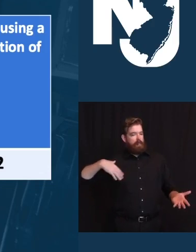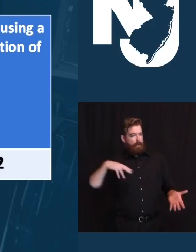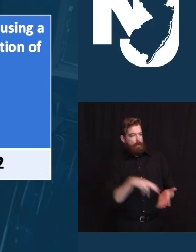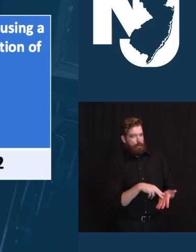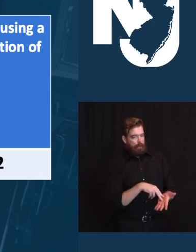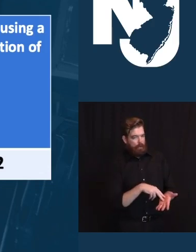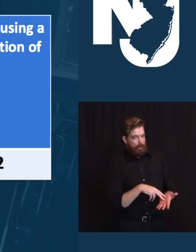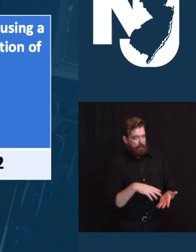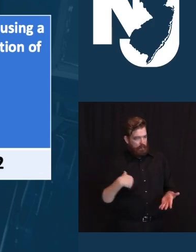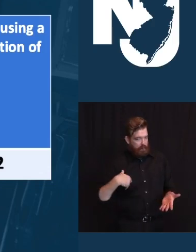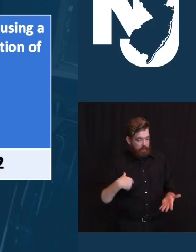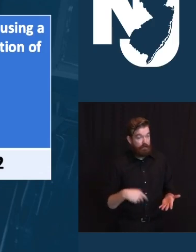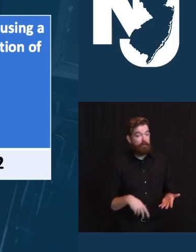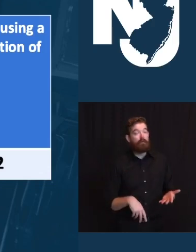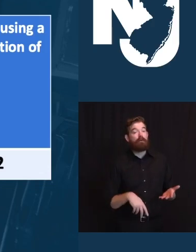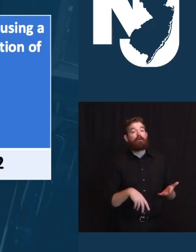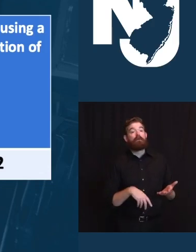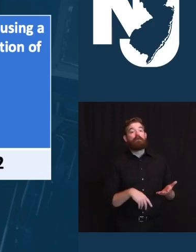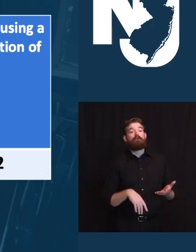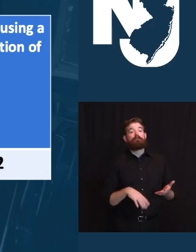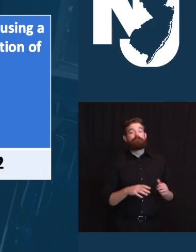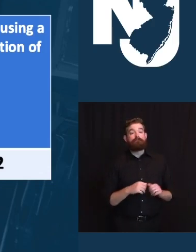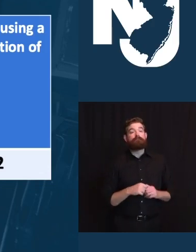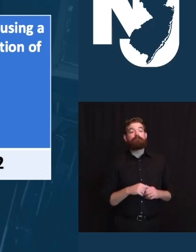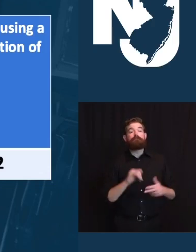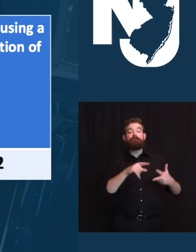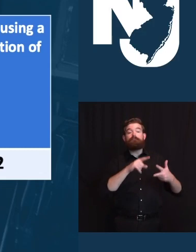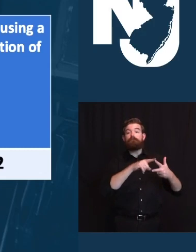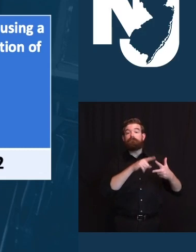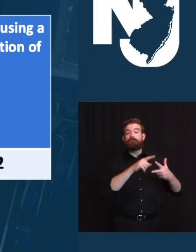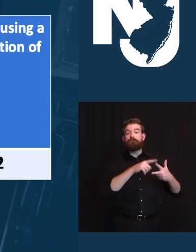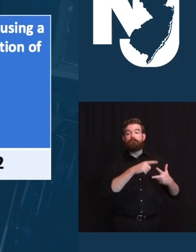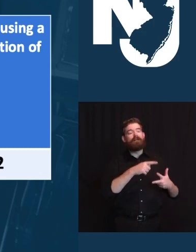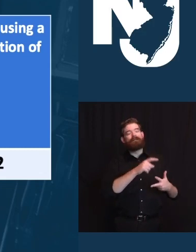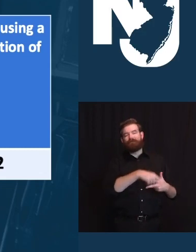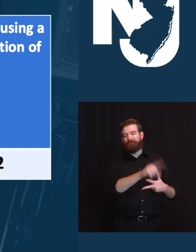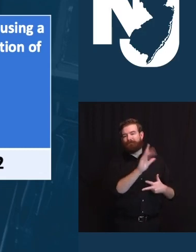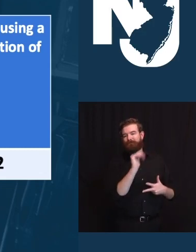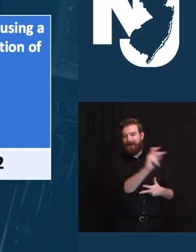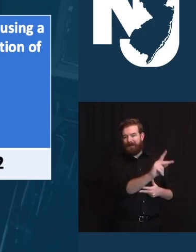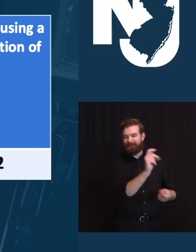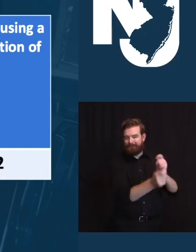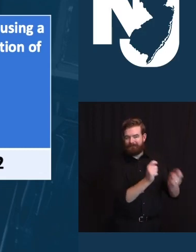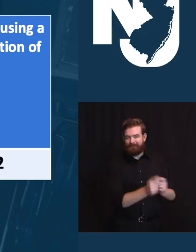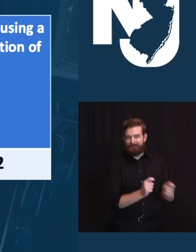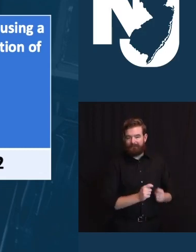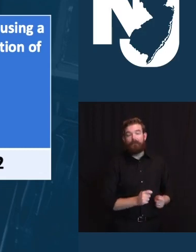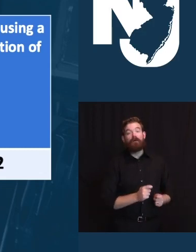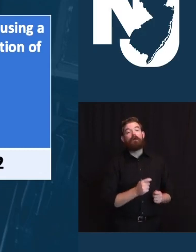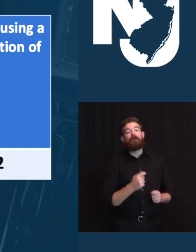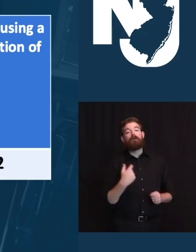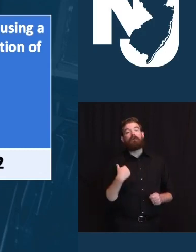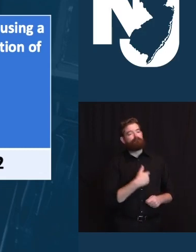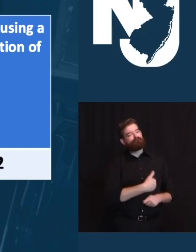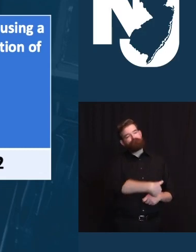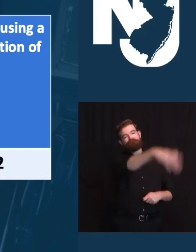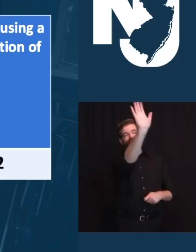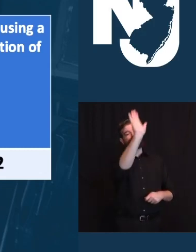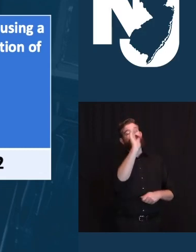kept an open, active line of communication with those districts to ensure that these plans end up where they need to be. So